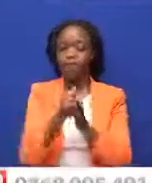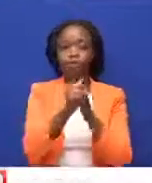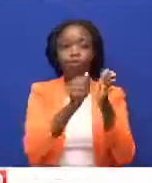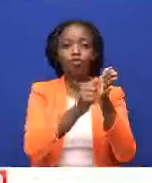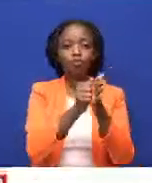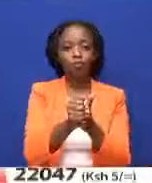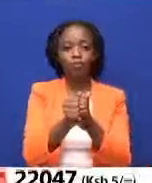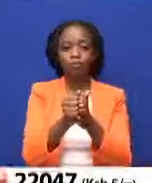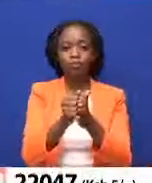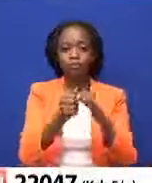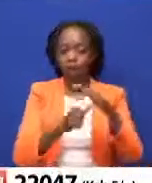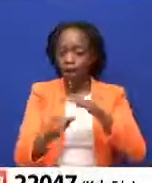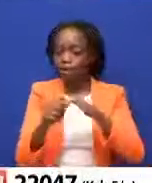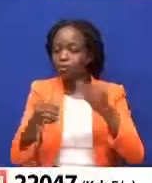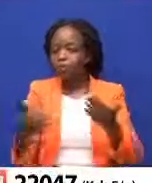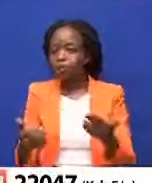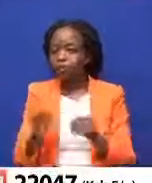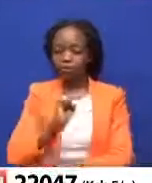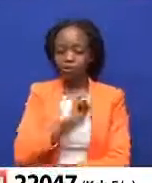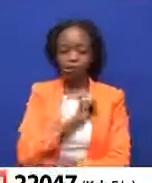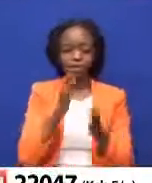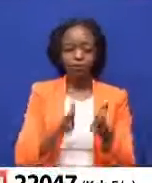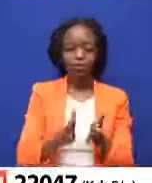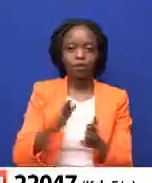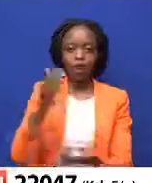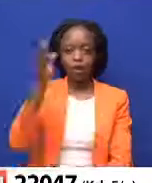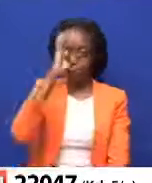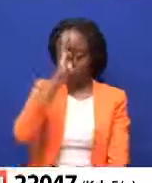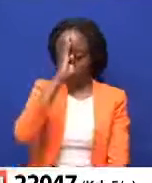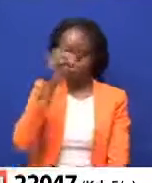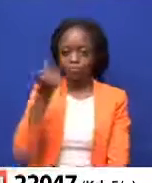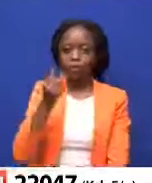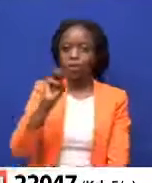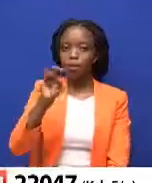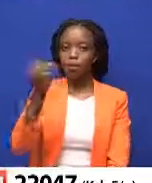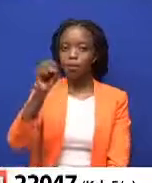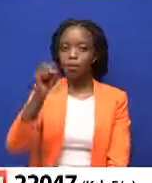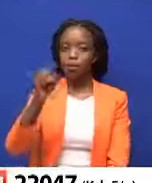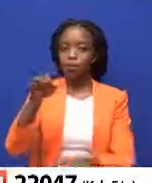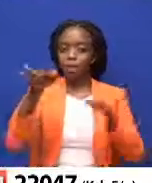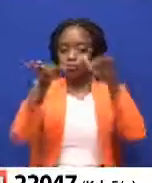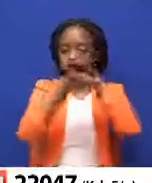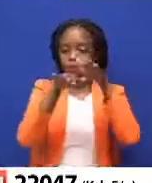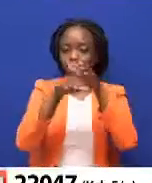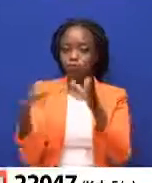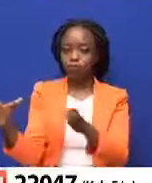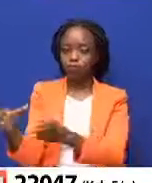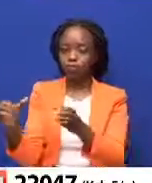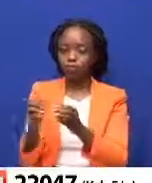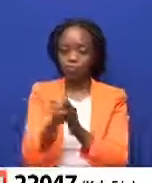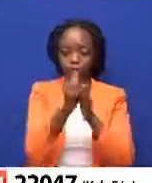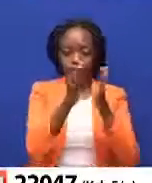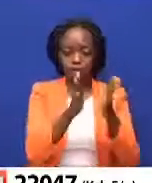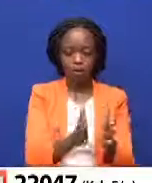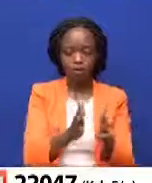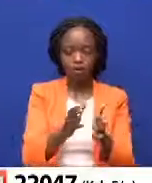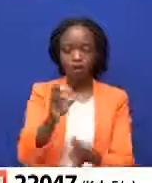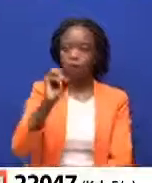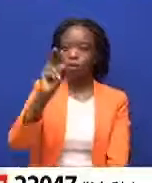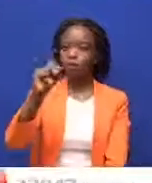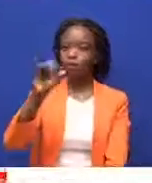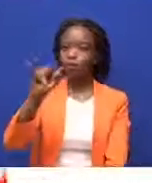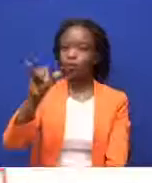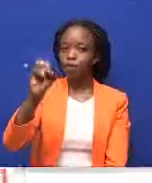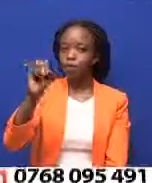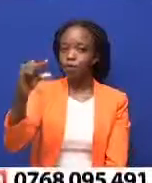under none other than Senator Moses Masika Wetangula, the deputy party leader, Mheshimiwa Onyonga,